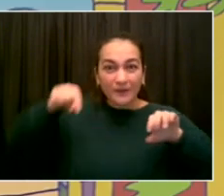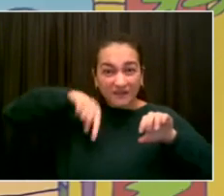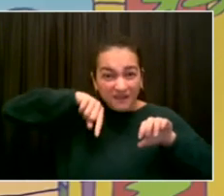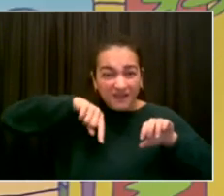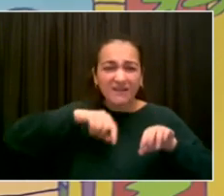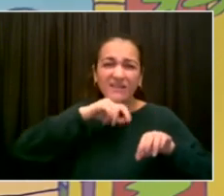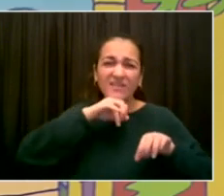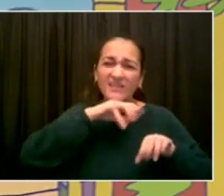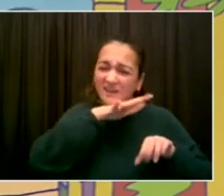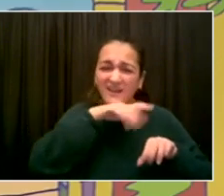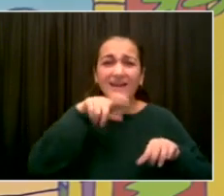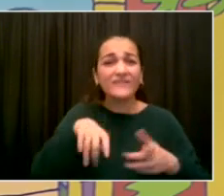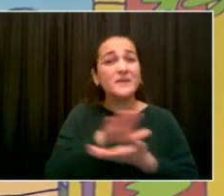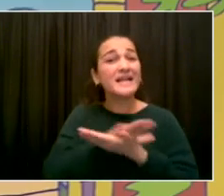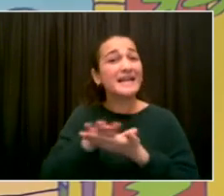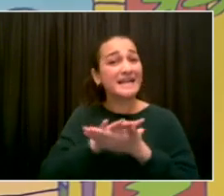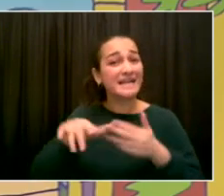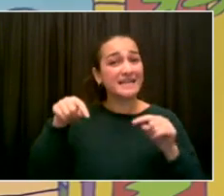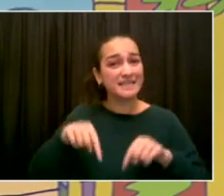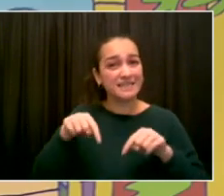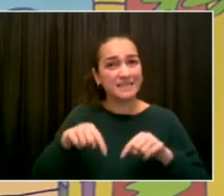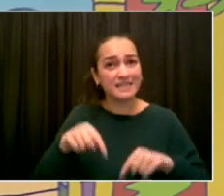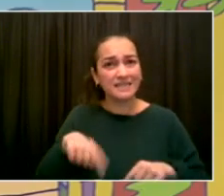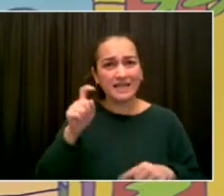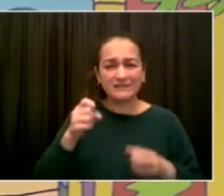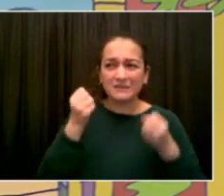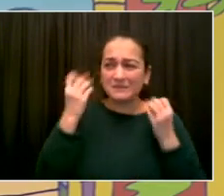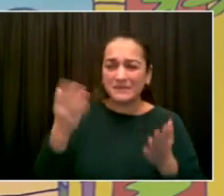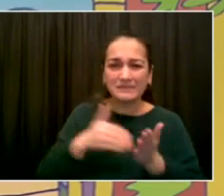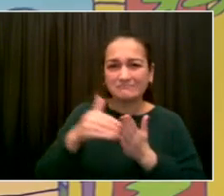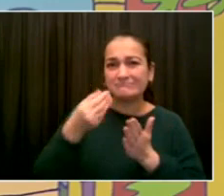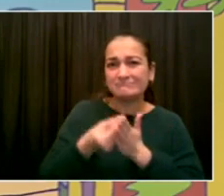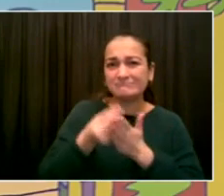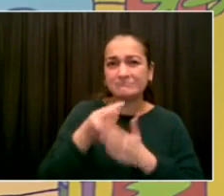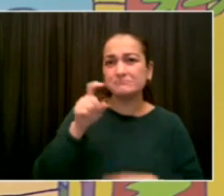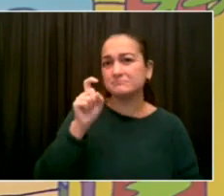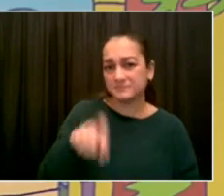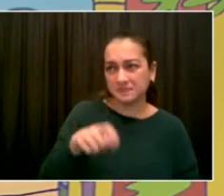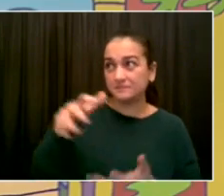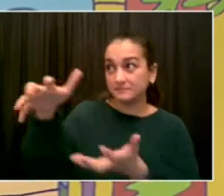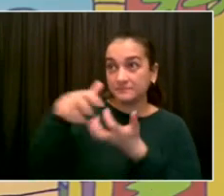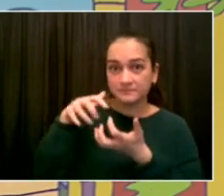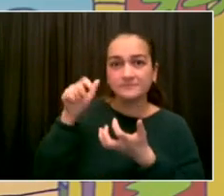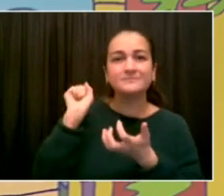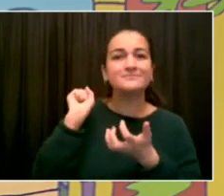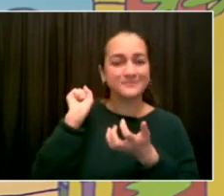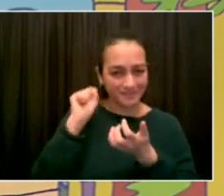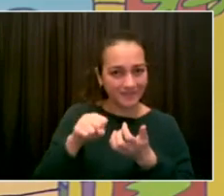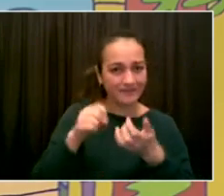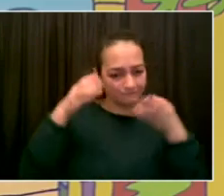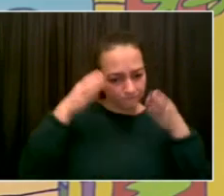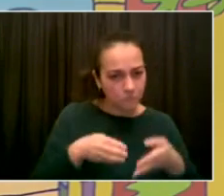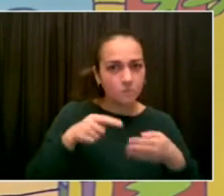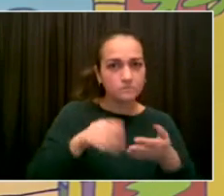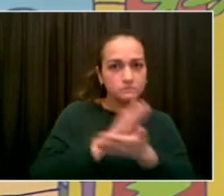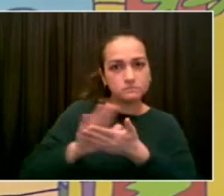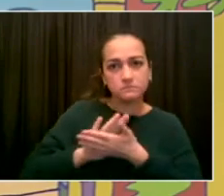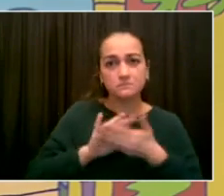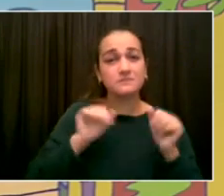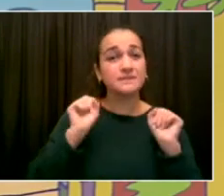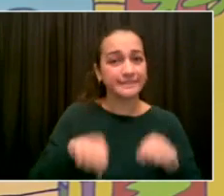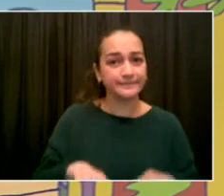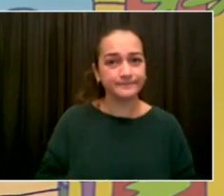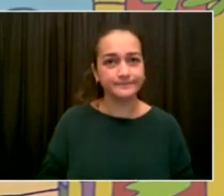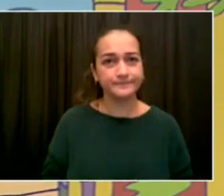DeMora from Emergency Management wants to add in a second about what was done. But look, one, DEP was out in force cleaning catch